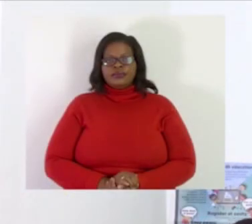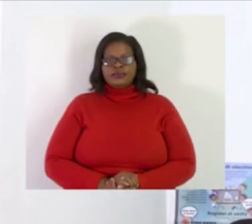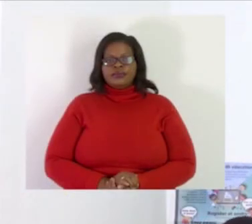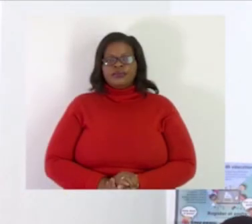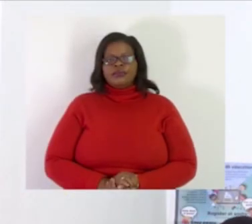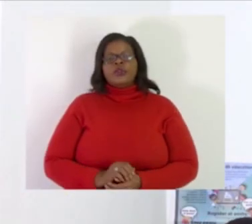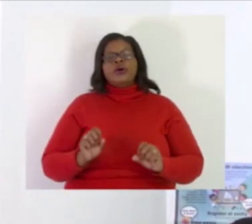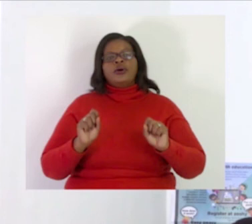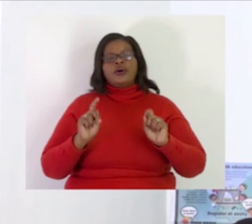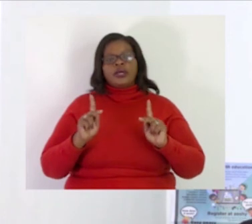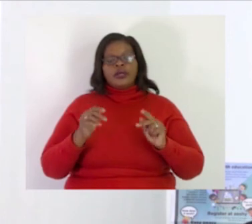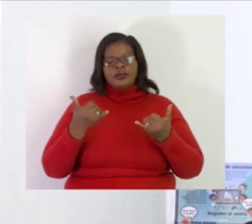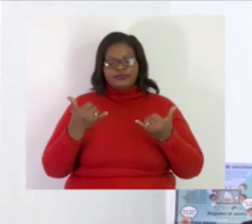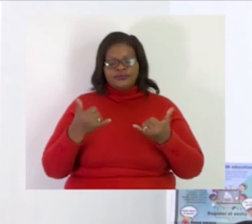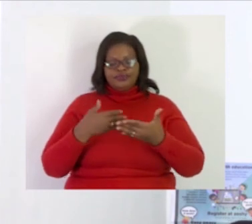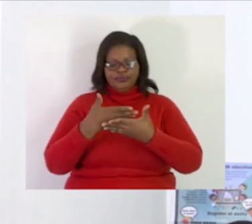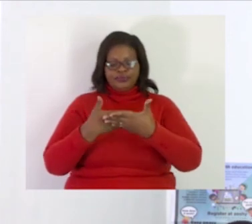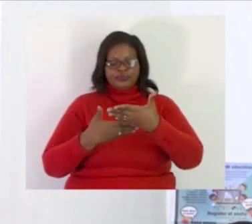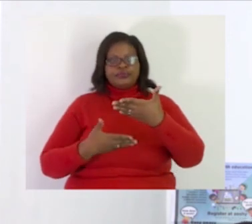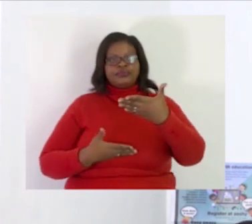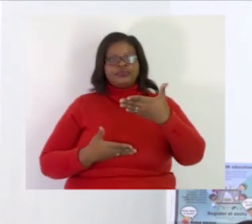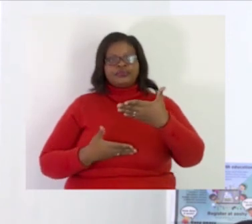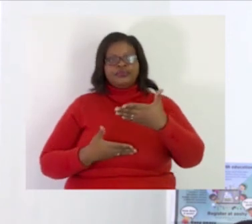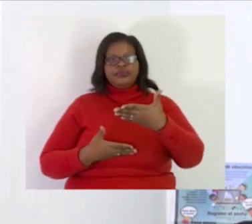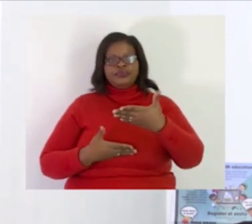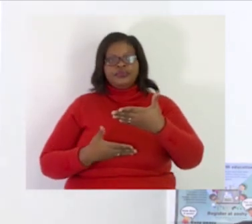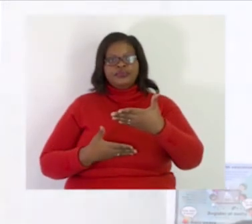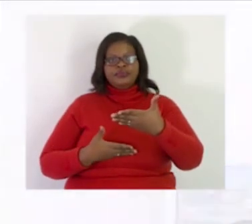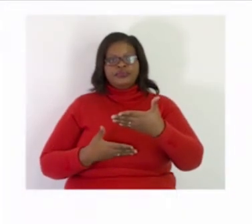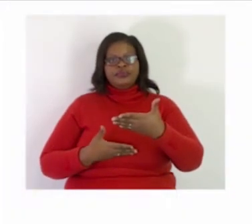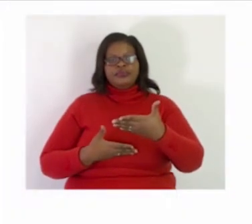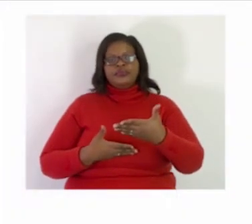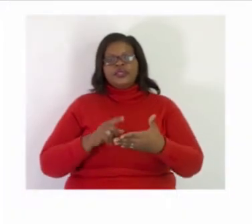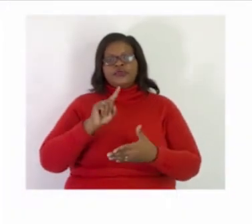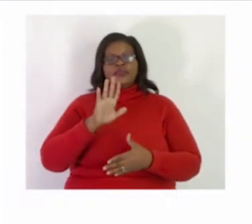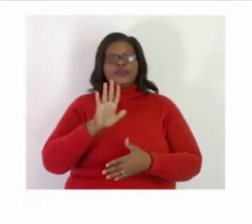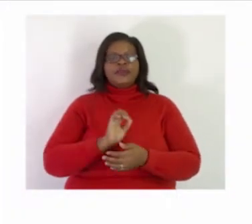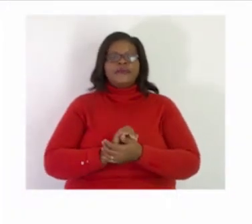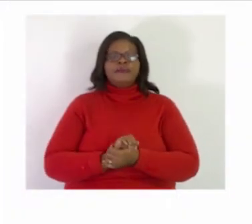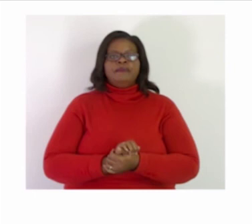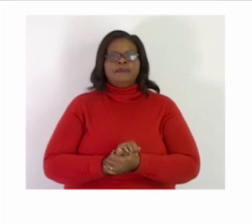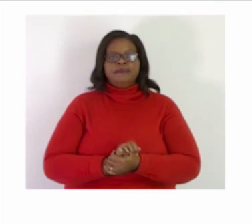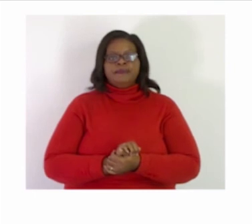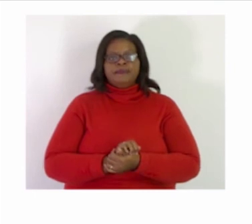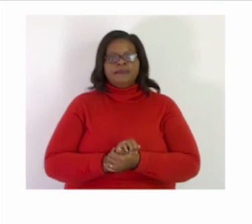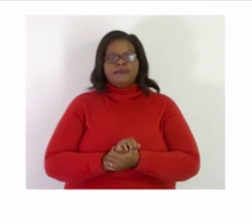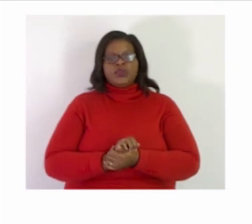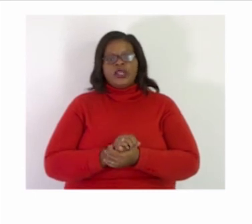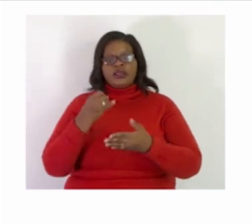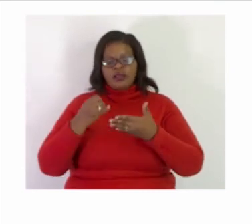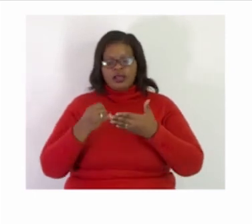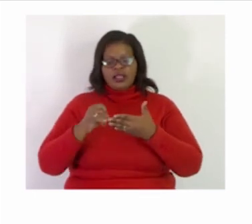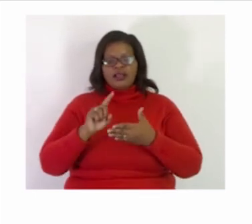Okay, we are now going to do the worksheet on page 15, which have to end on page 16.